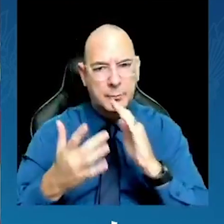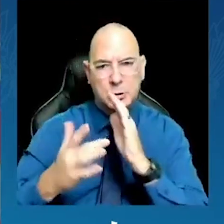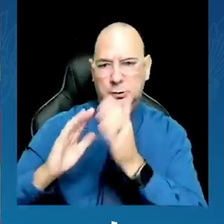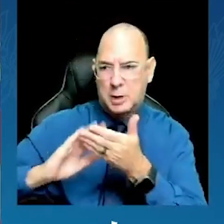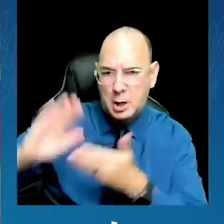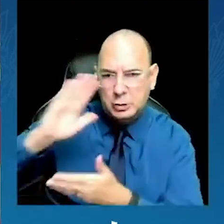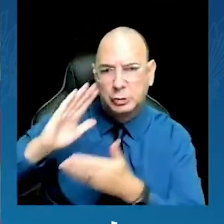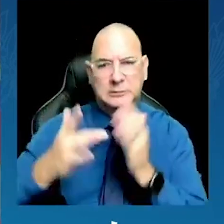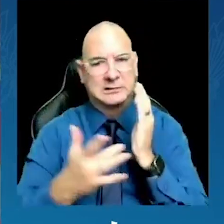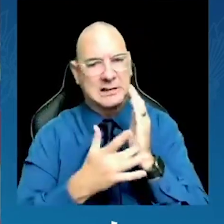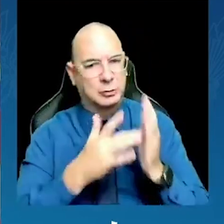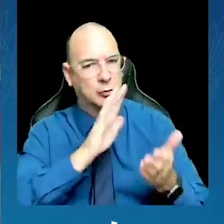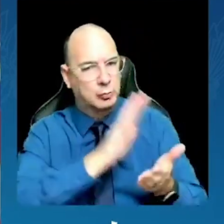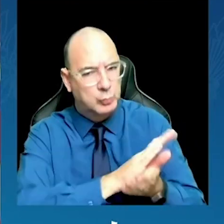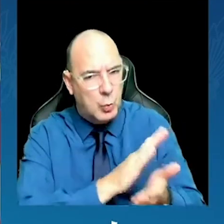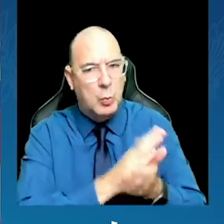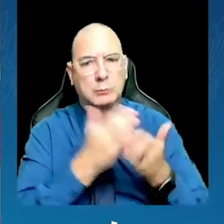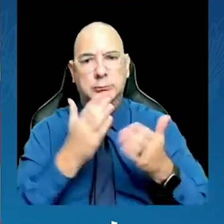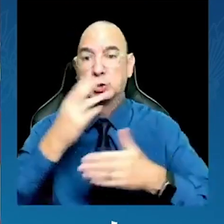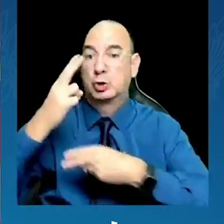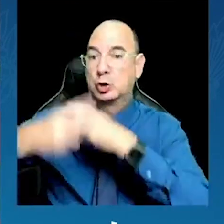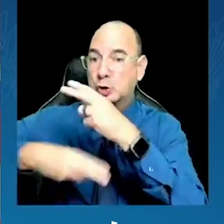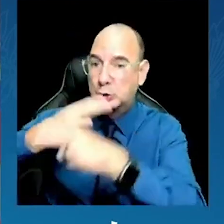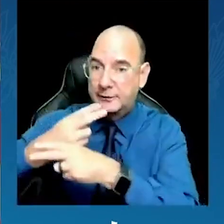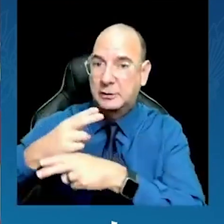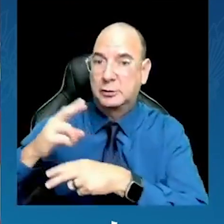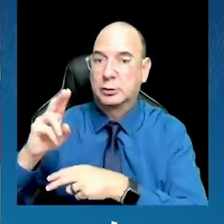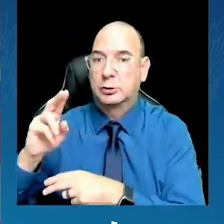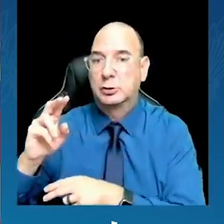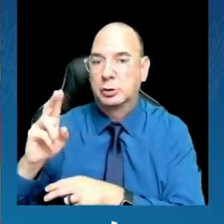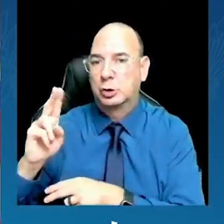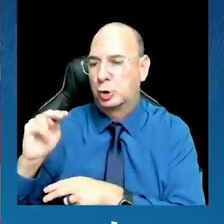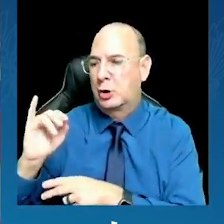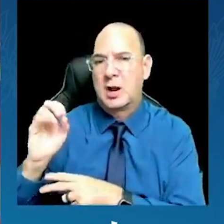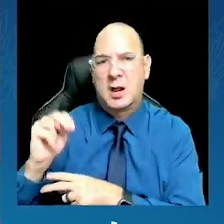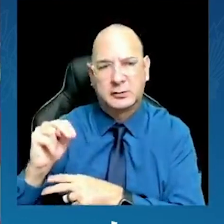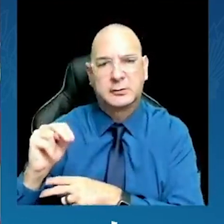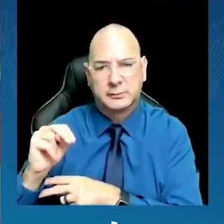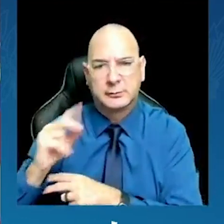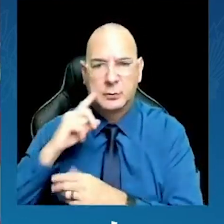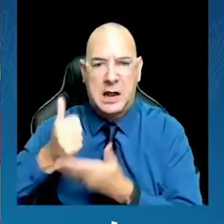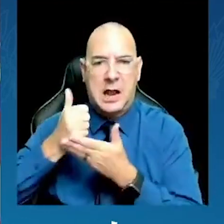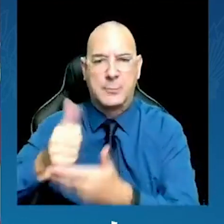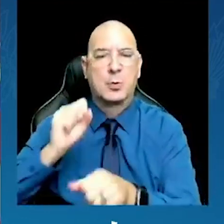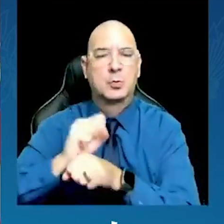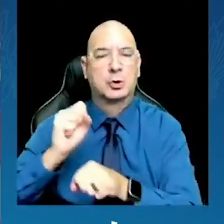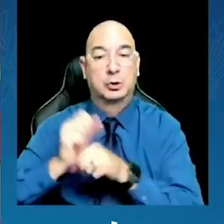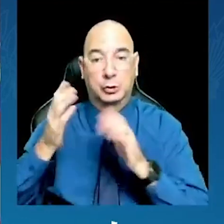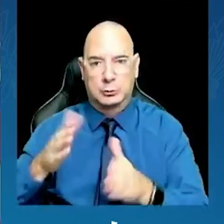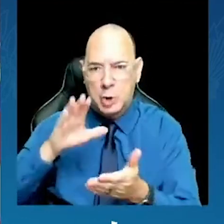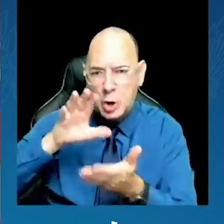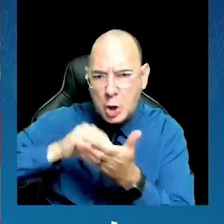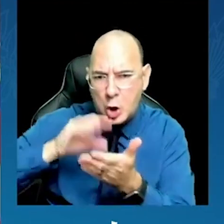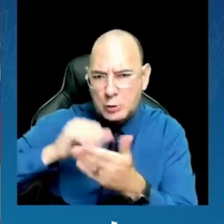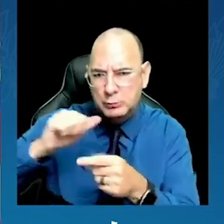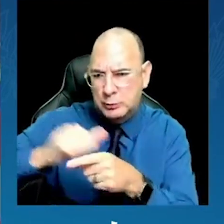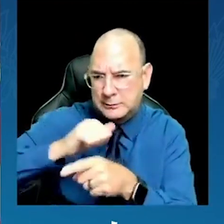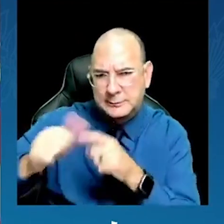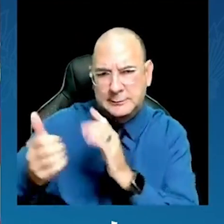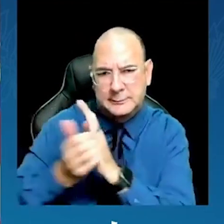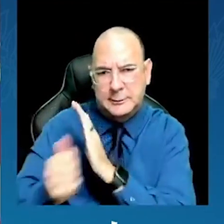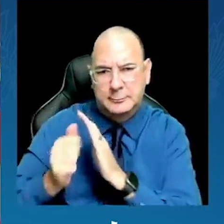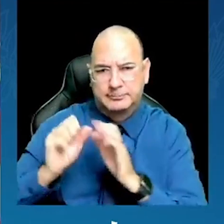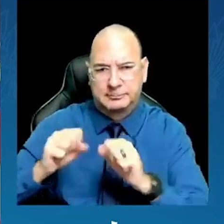our unions to help workers learn the skills they need to take on the new jobs that are